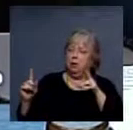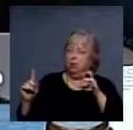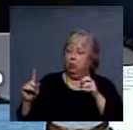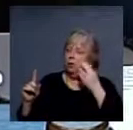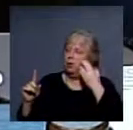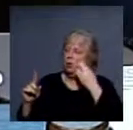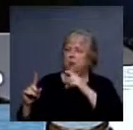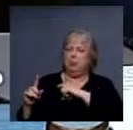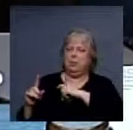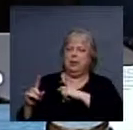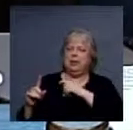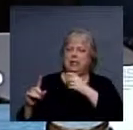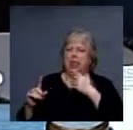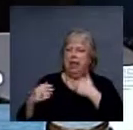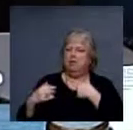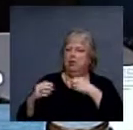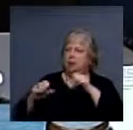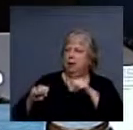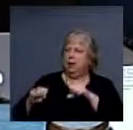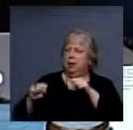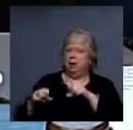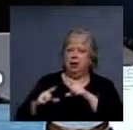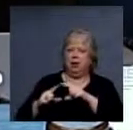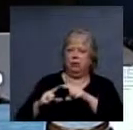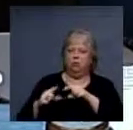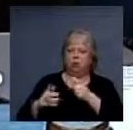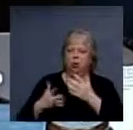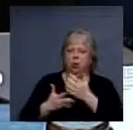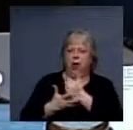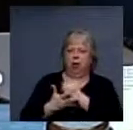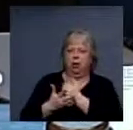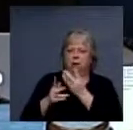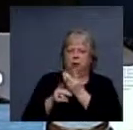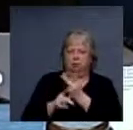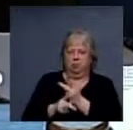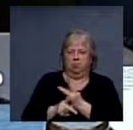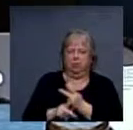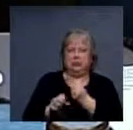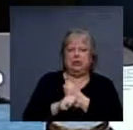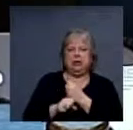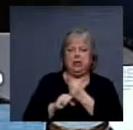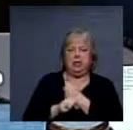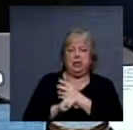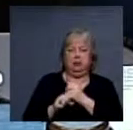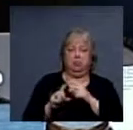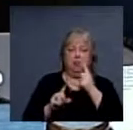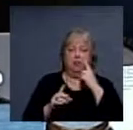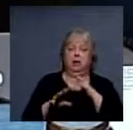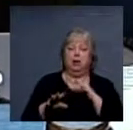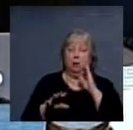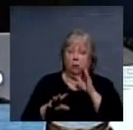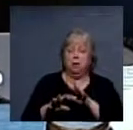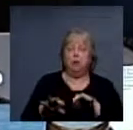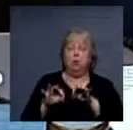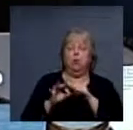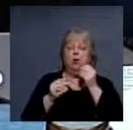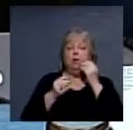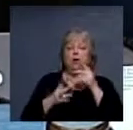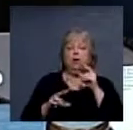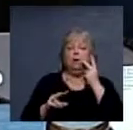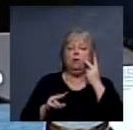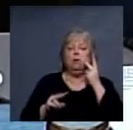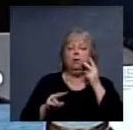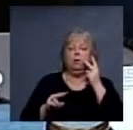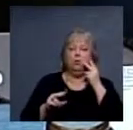the capability of doing this from a statistical standpoint, but I think it would be important information to look at the